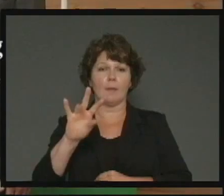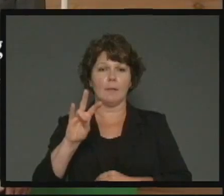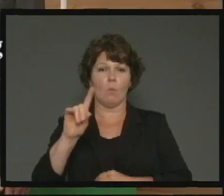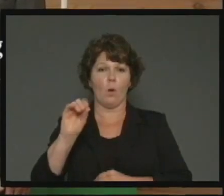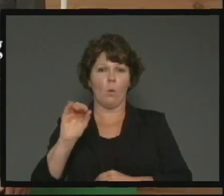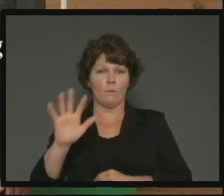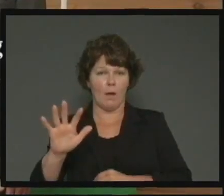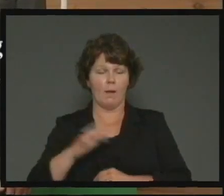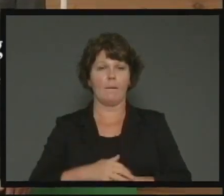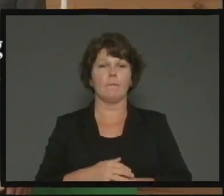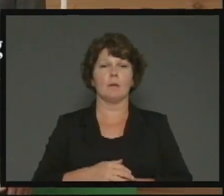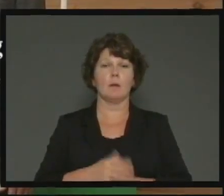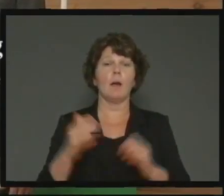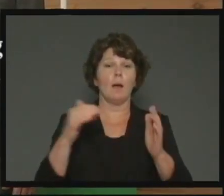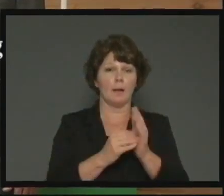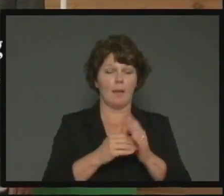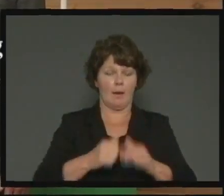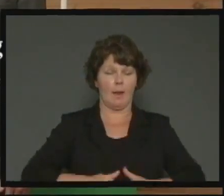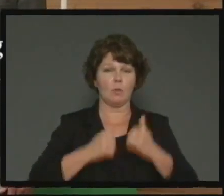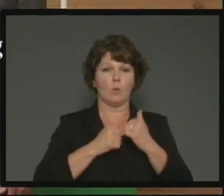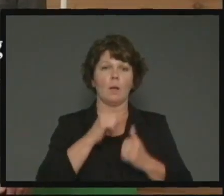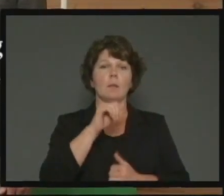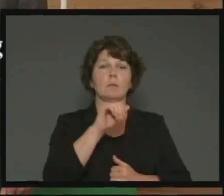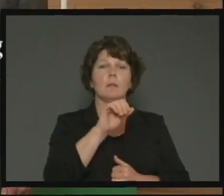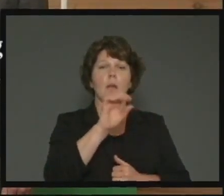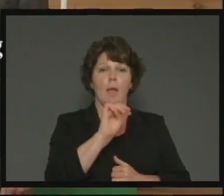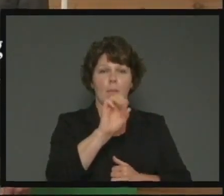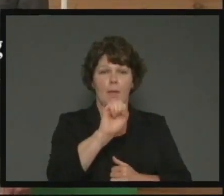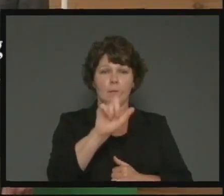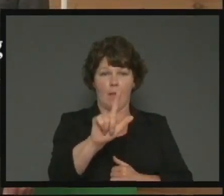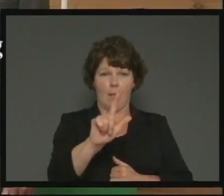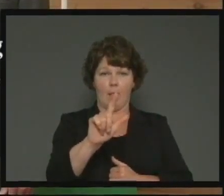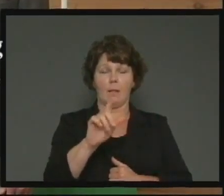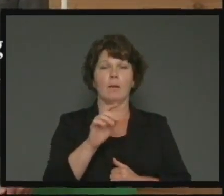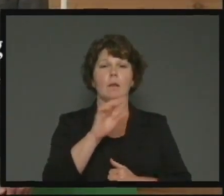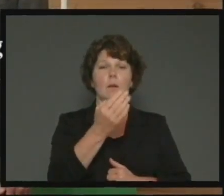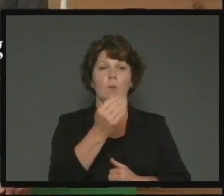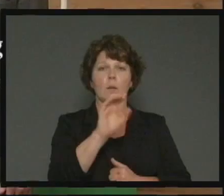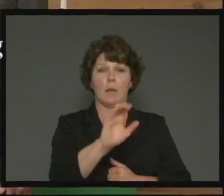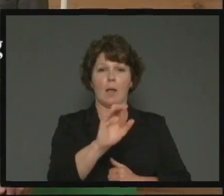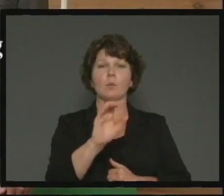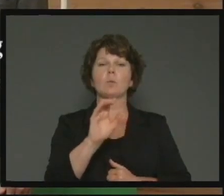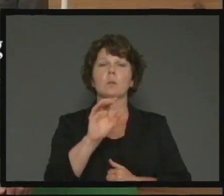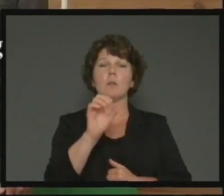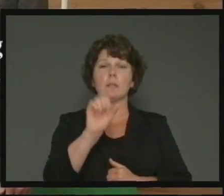Thank you.